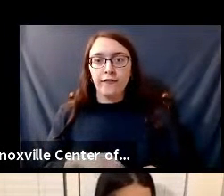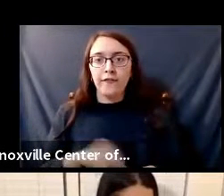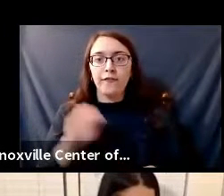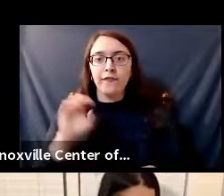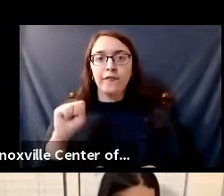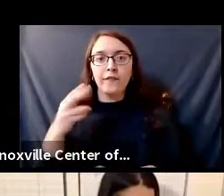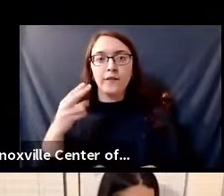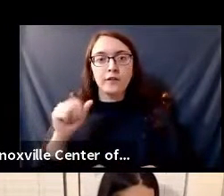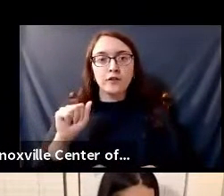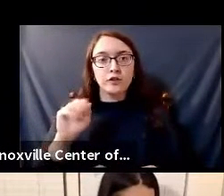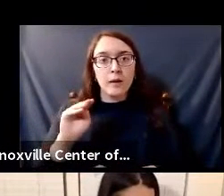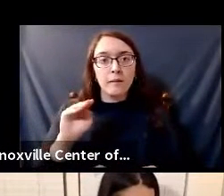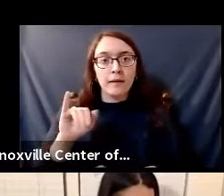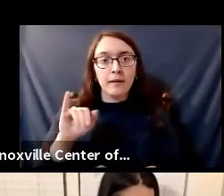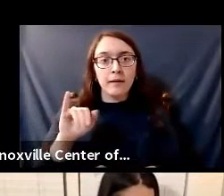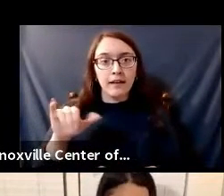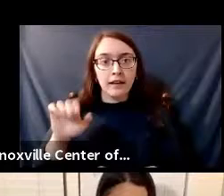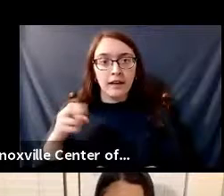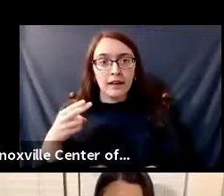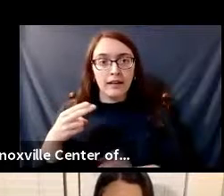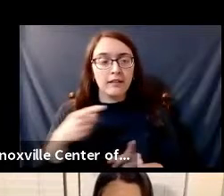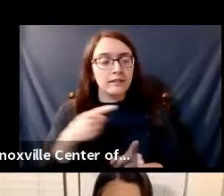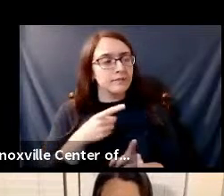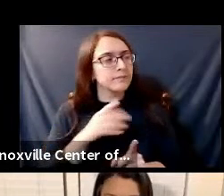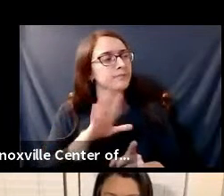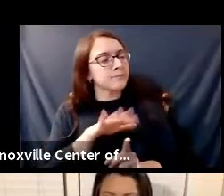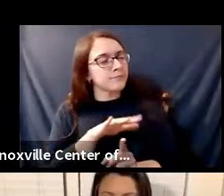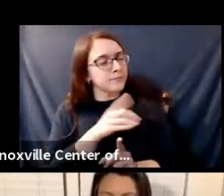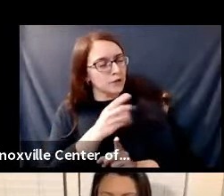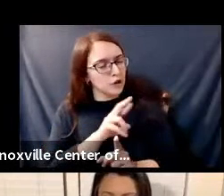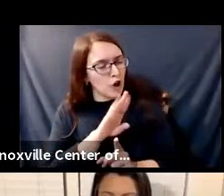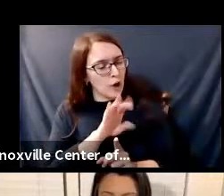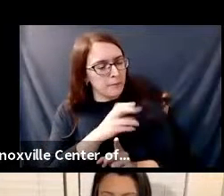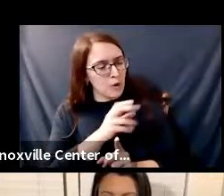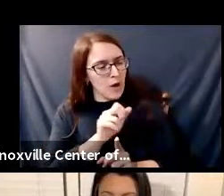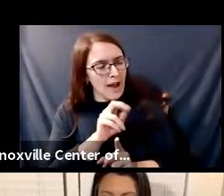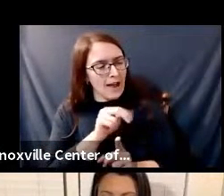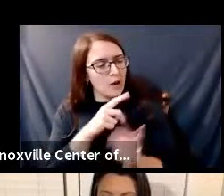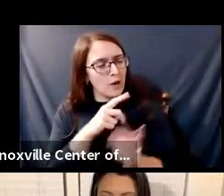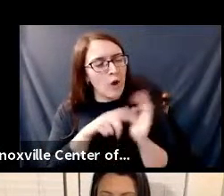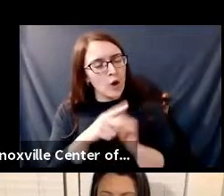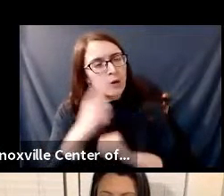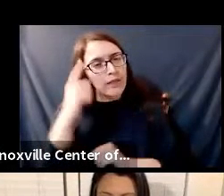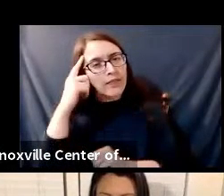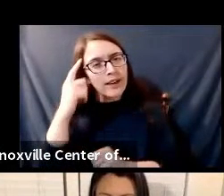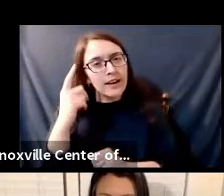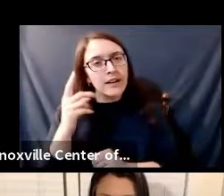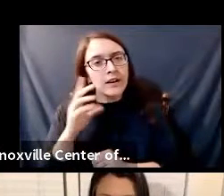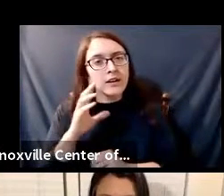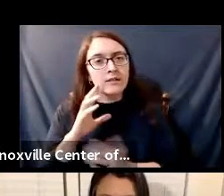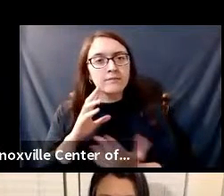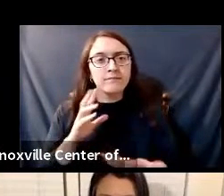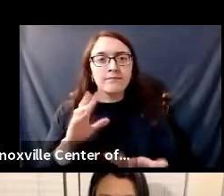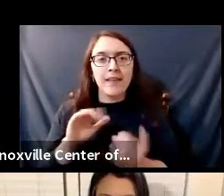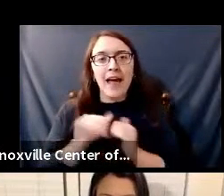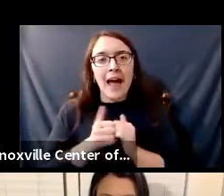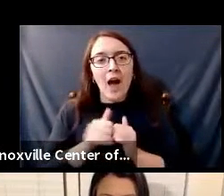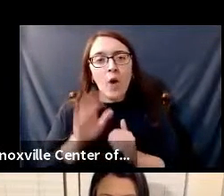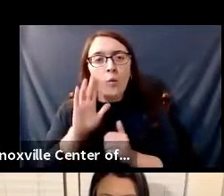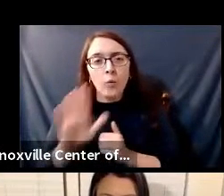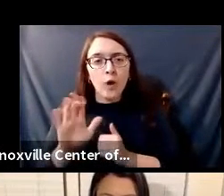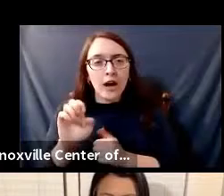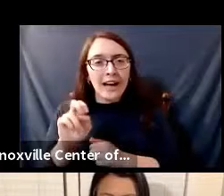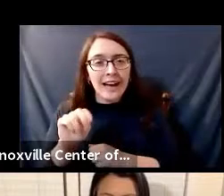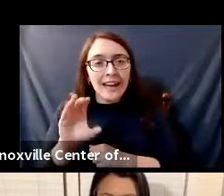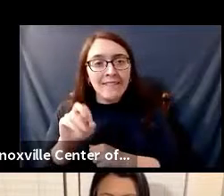So, Dr. Buchanan, what do you sense will be the enforcement piece of this? Because I guess